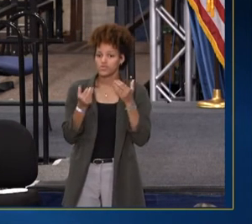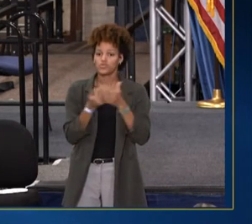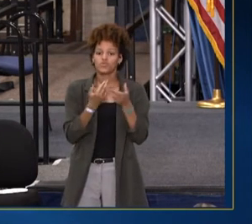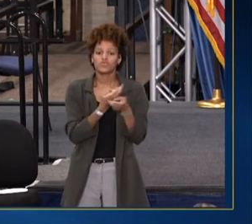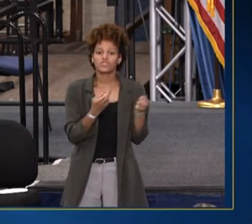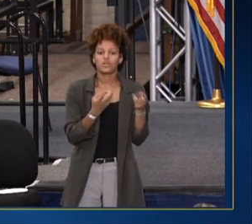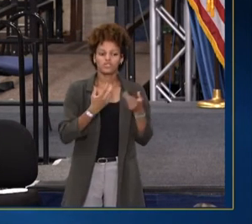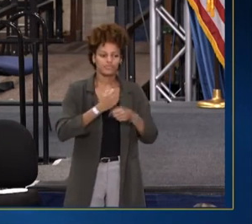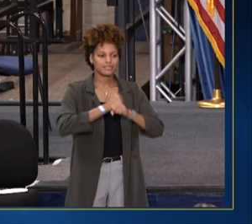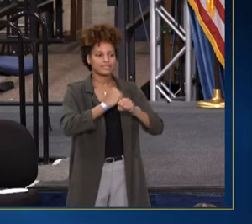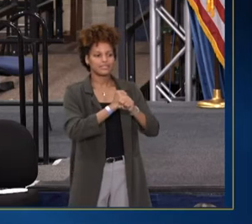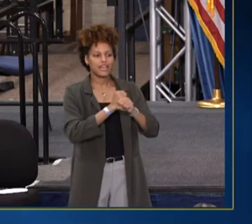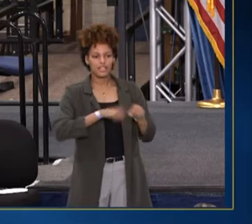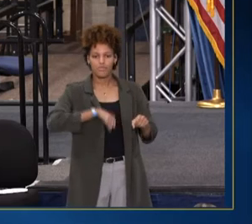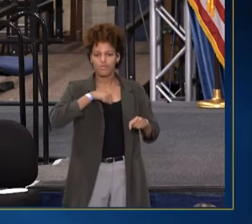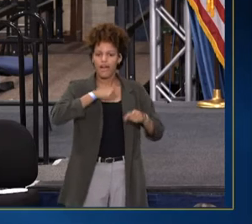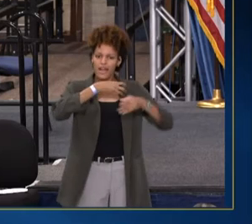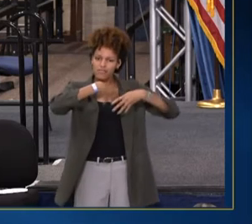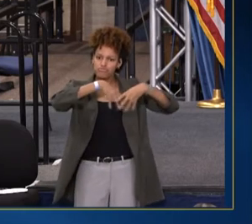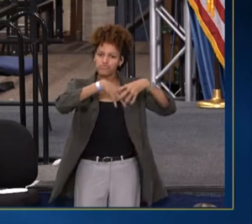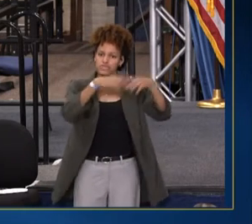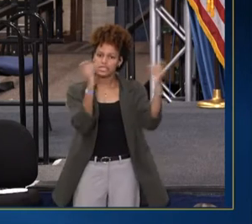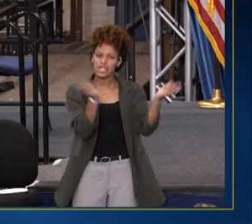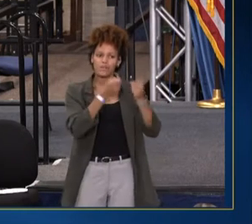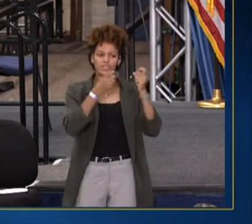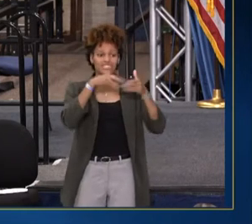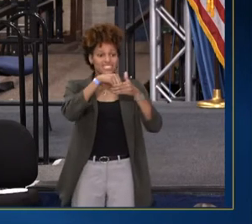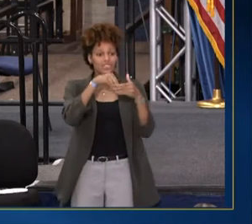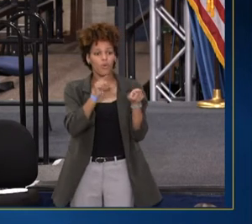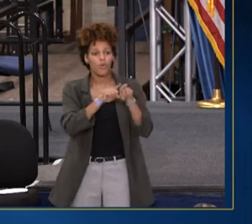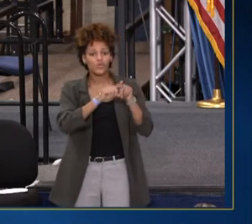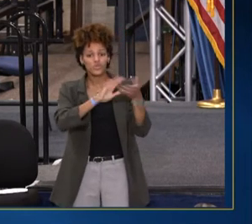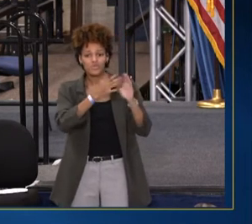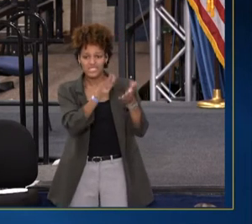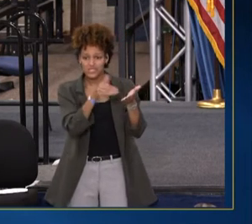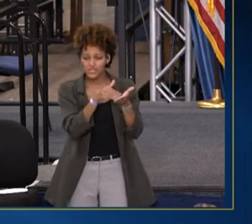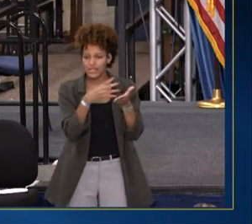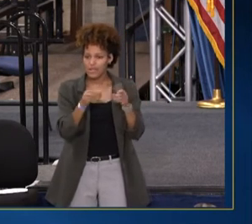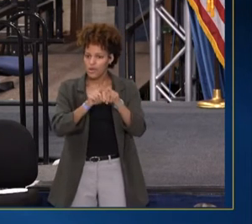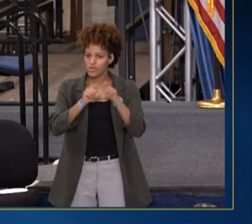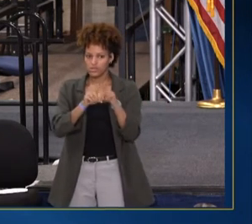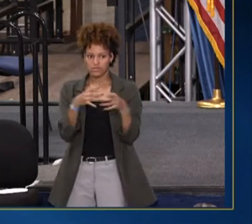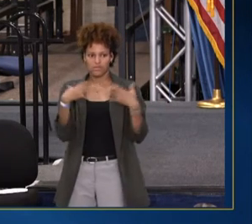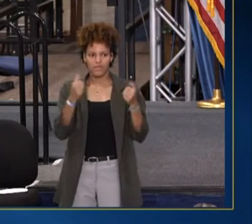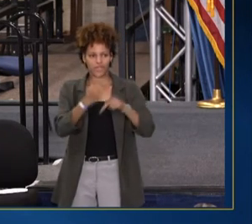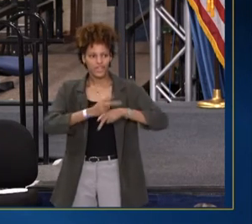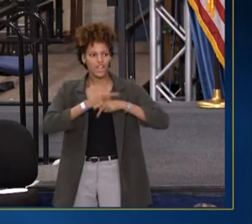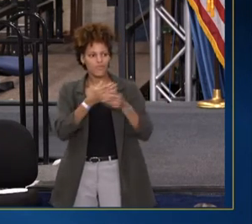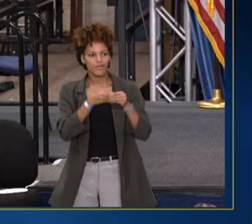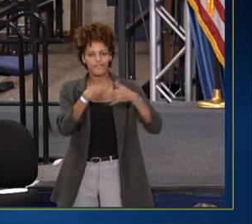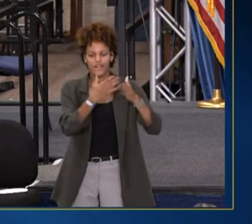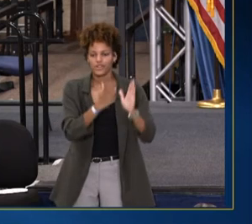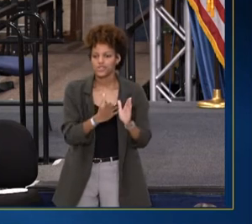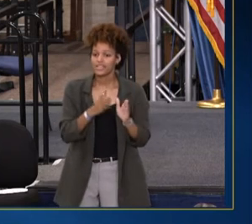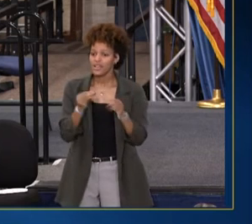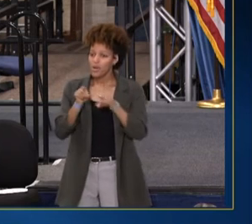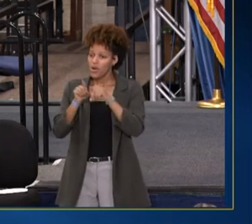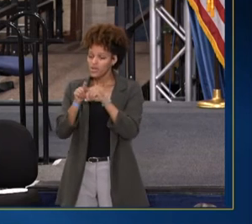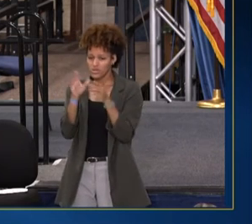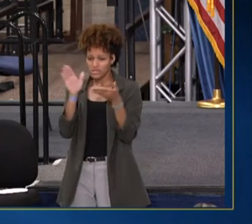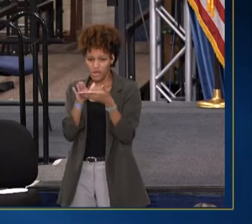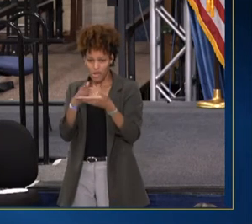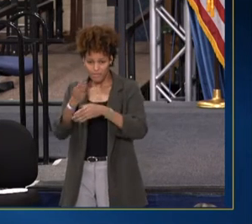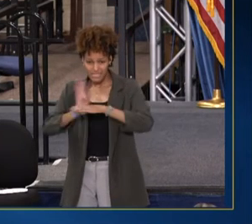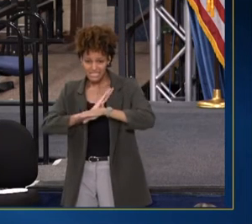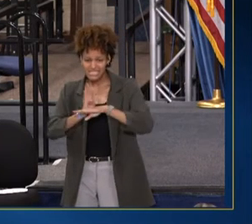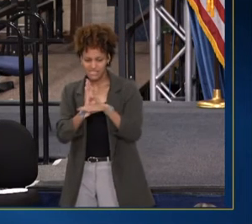protect pride, celebrations, marches, community centers, healthcare providers, and small businesses, advising civil rights violation